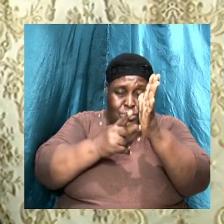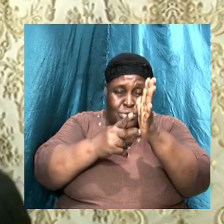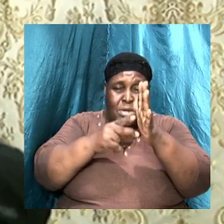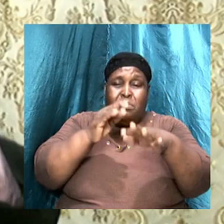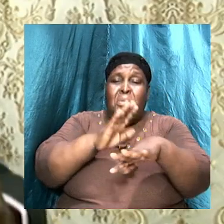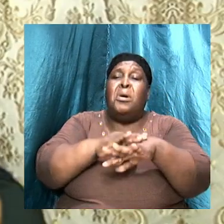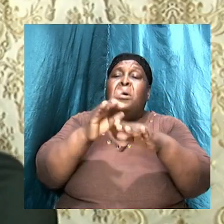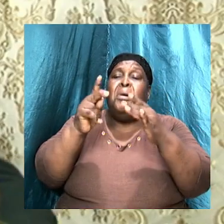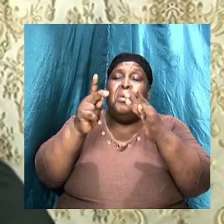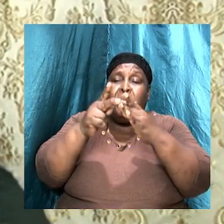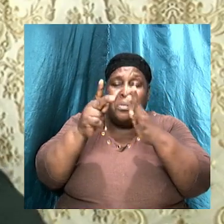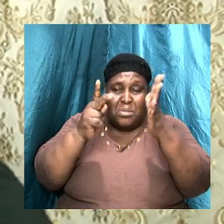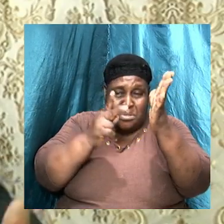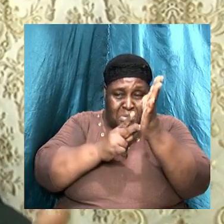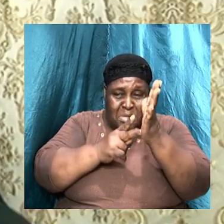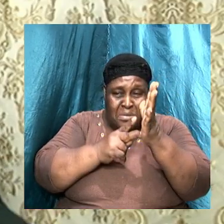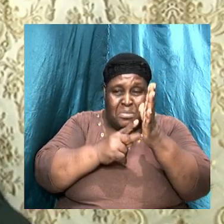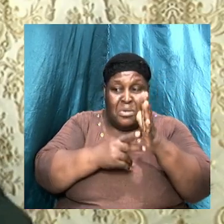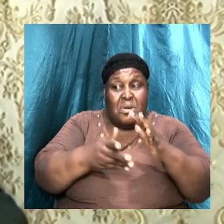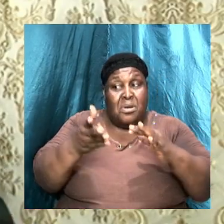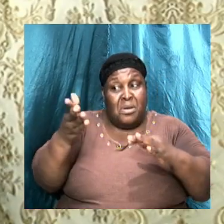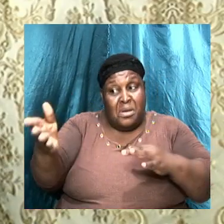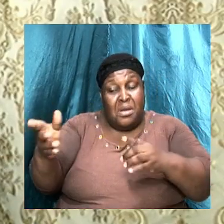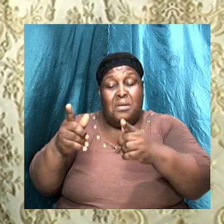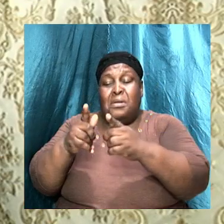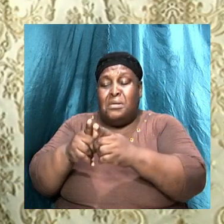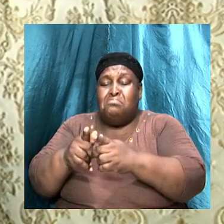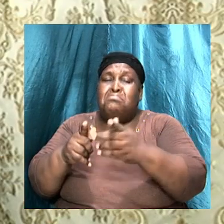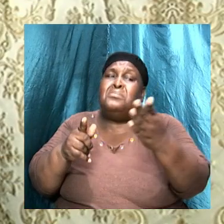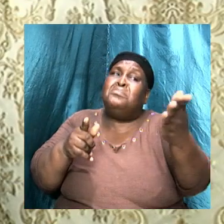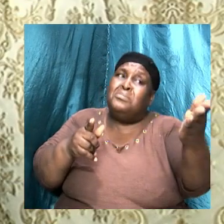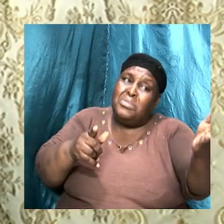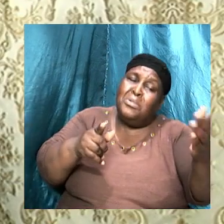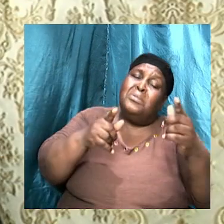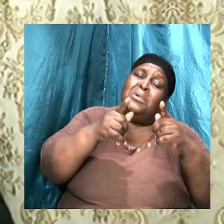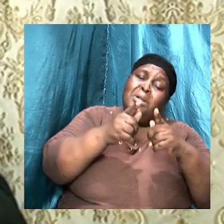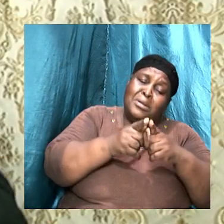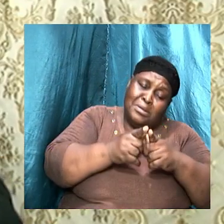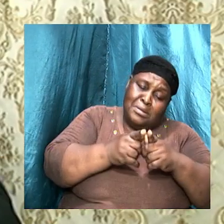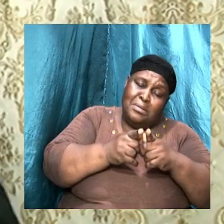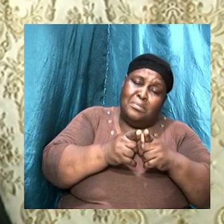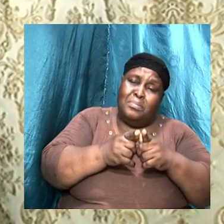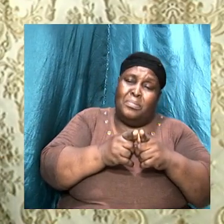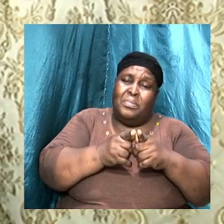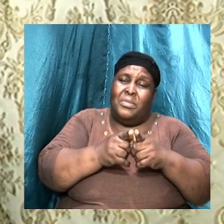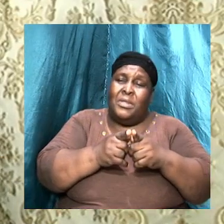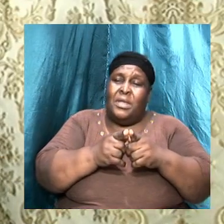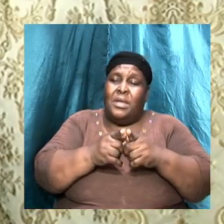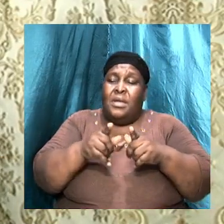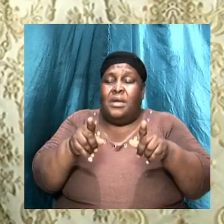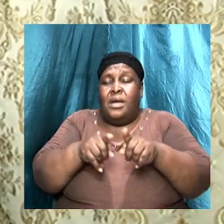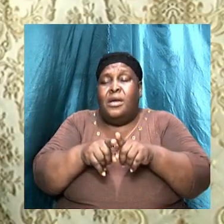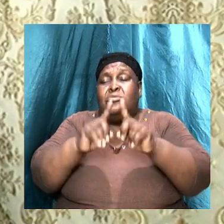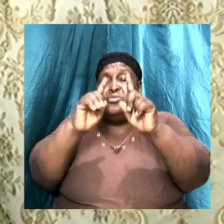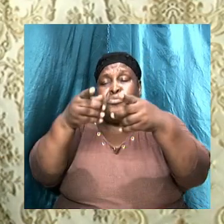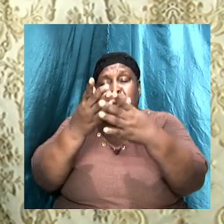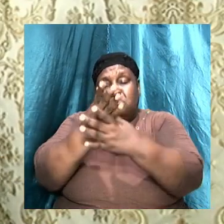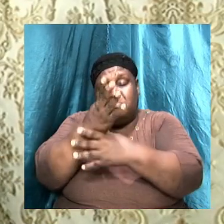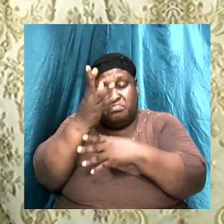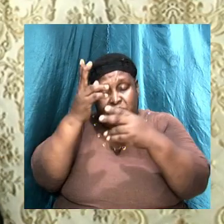there a little. We have to get into the scriptures. And that is why I make sure that as I go through baptism,